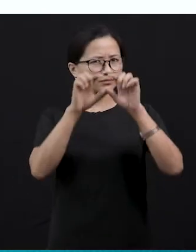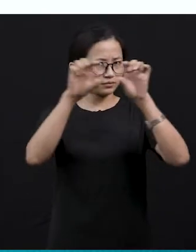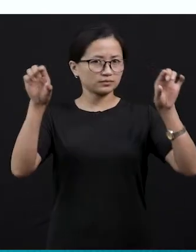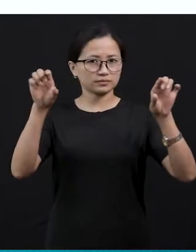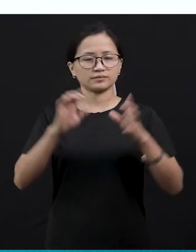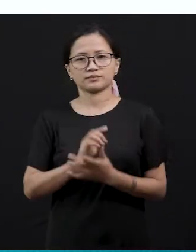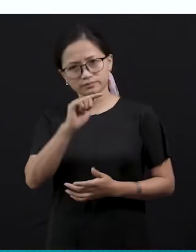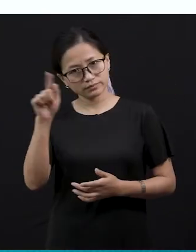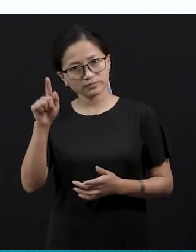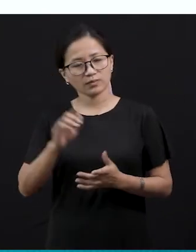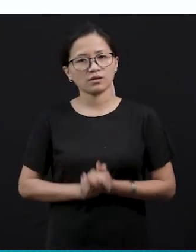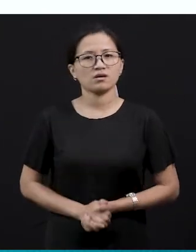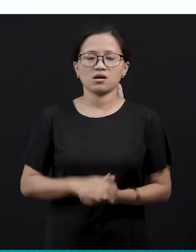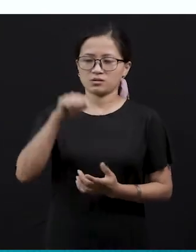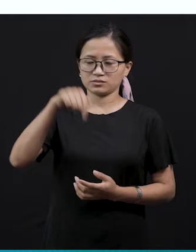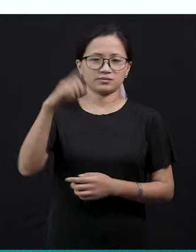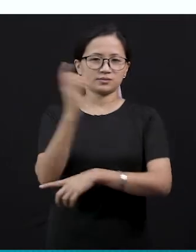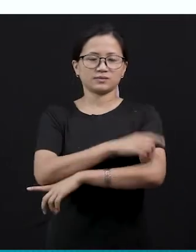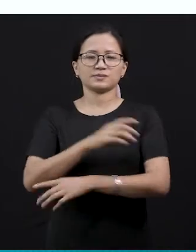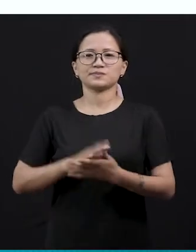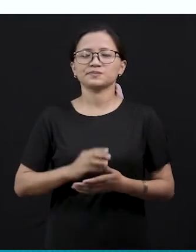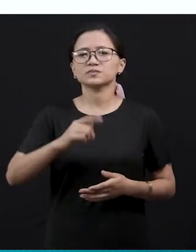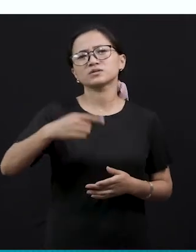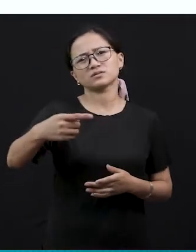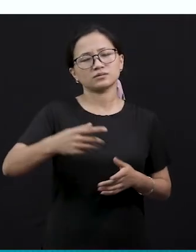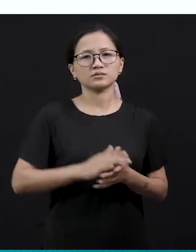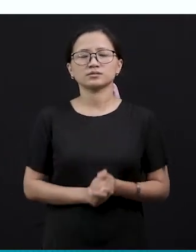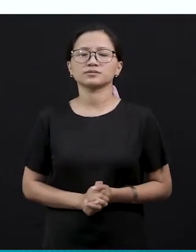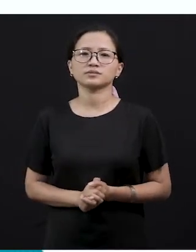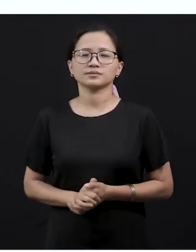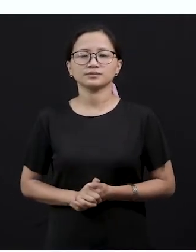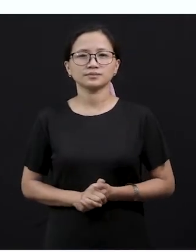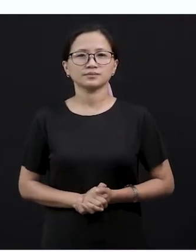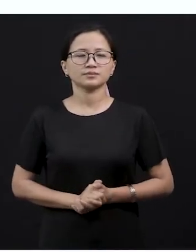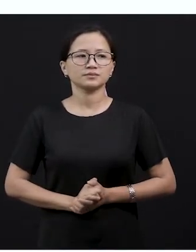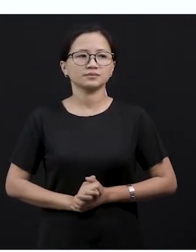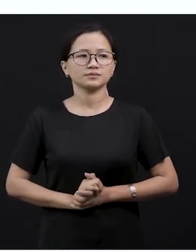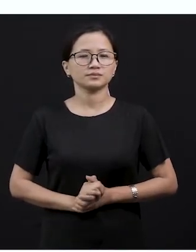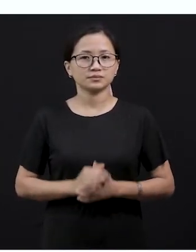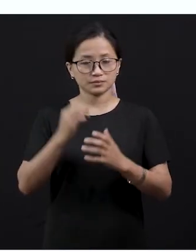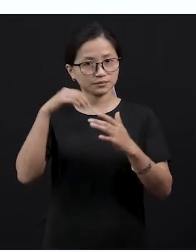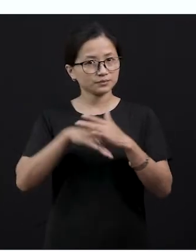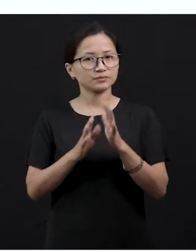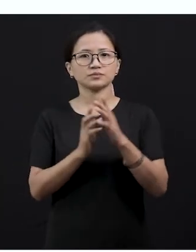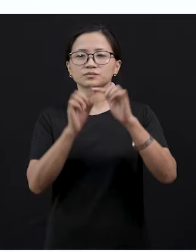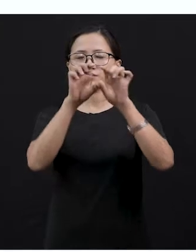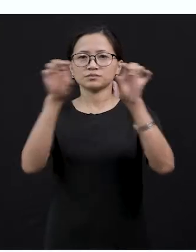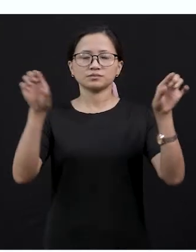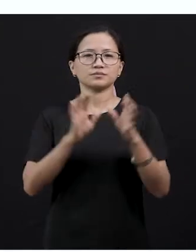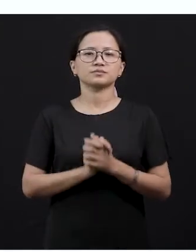right? So today's class will be a continuation from that, okay? So in this